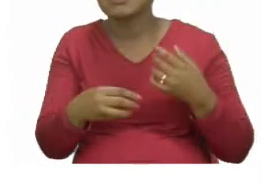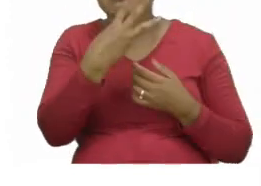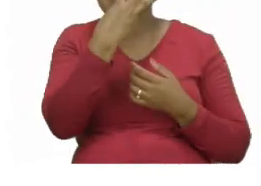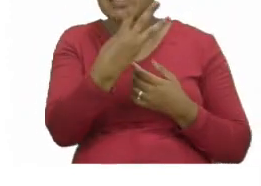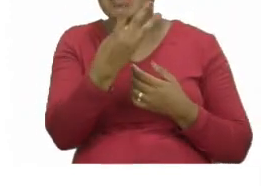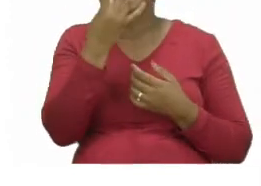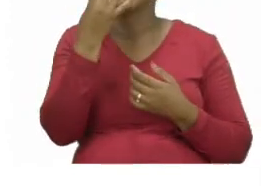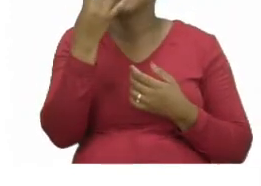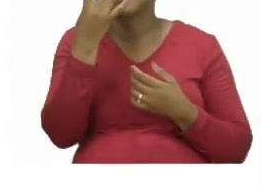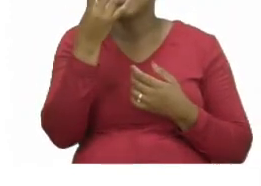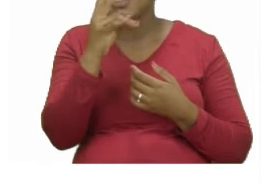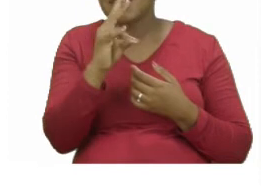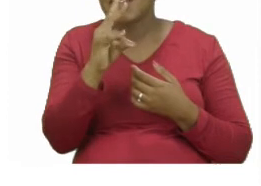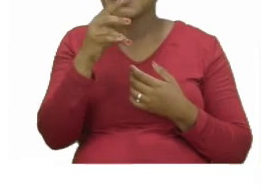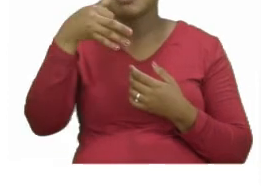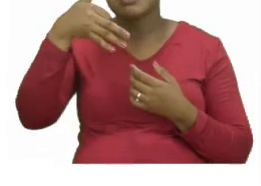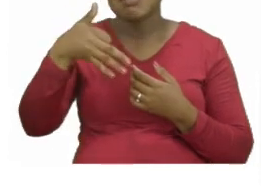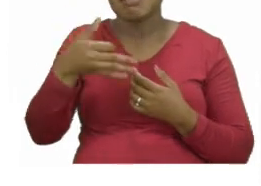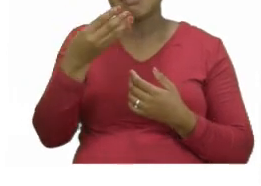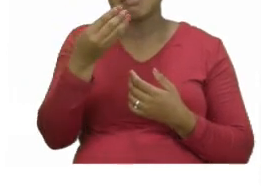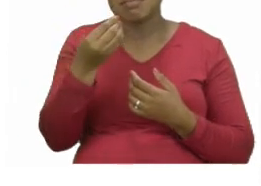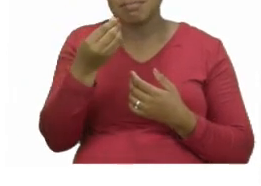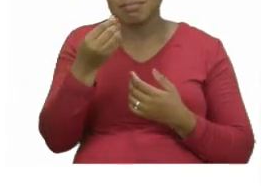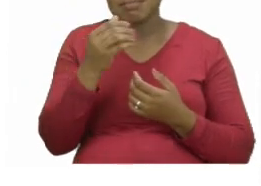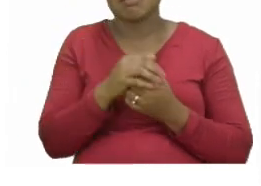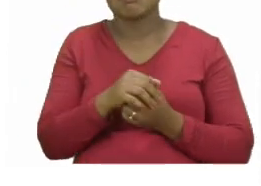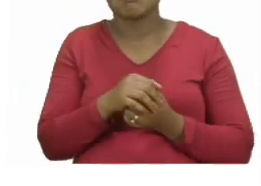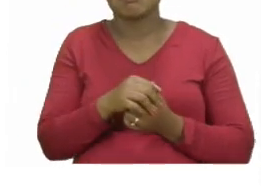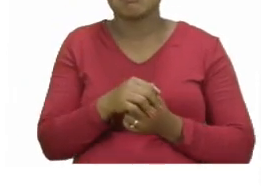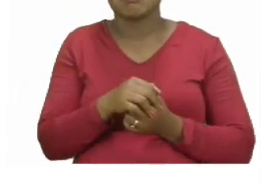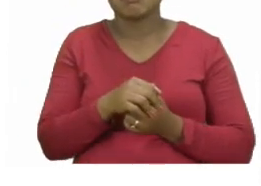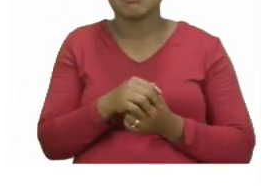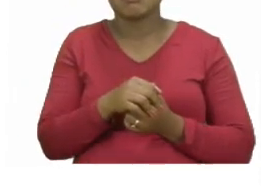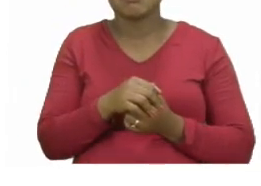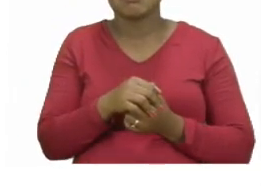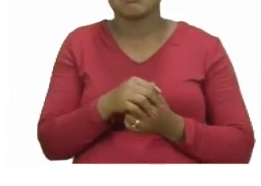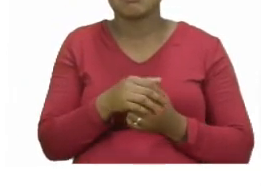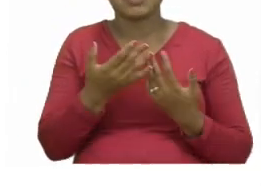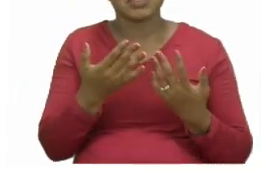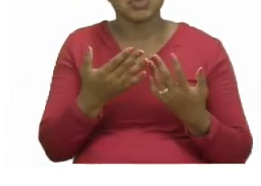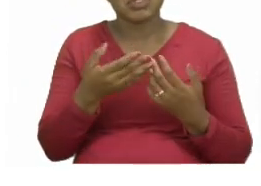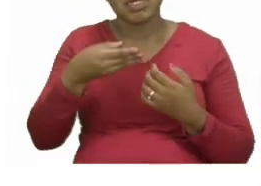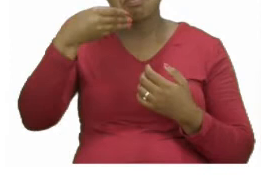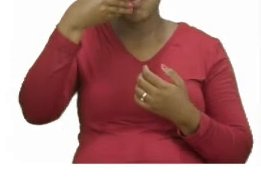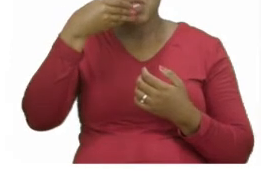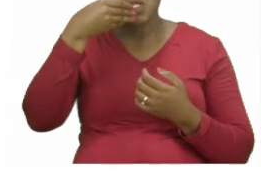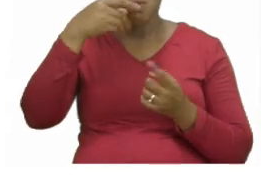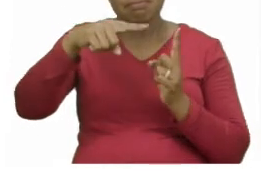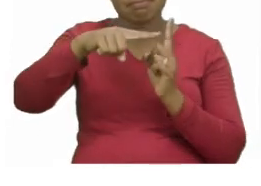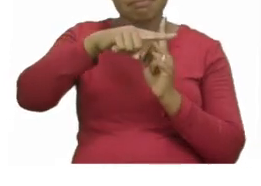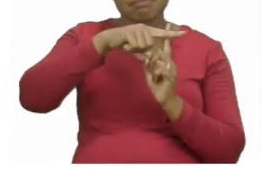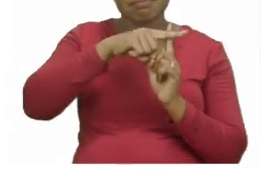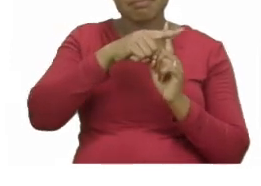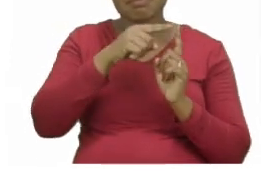$37. On the page it also says pizza plus ice cream. What is the